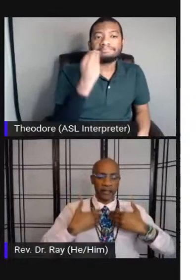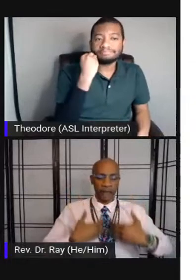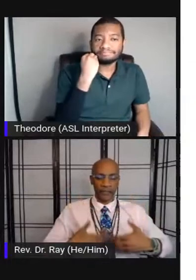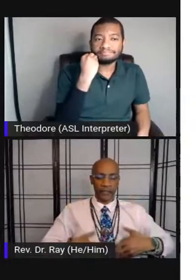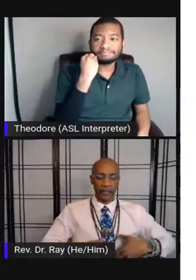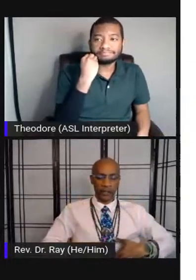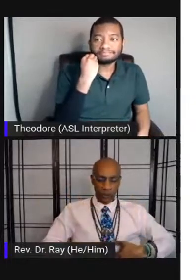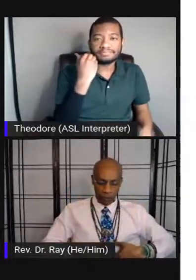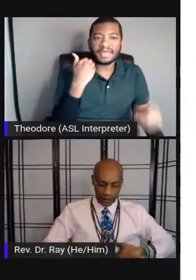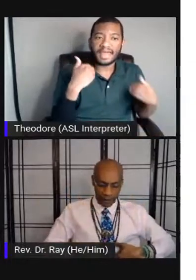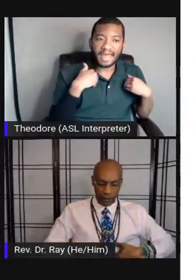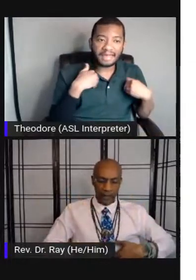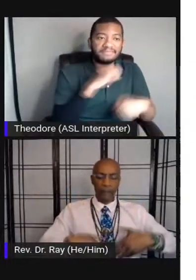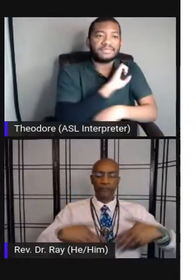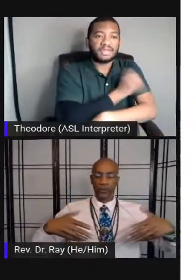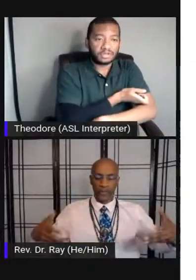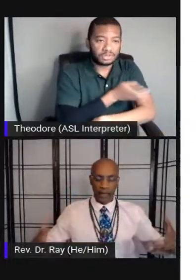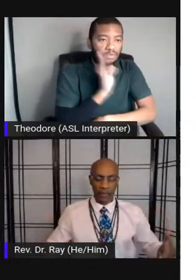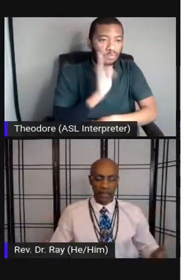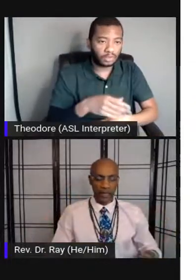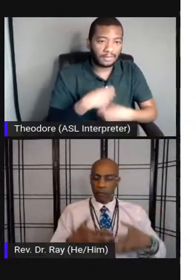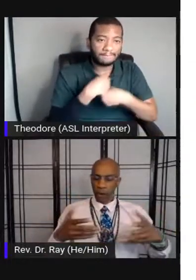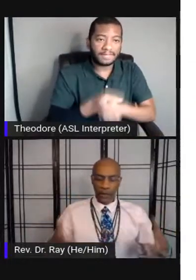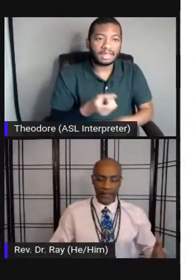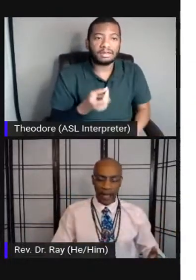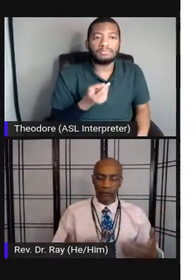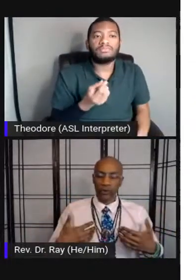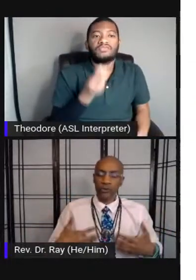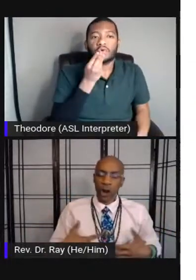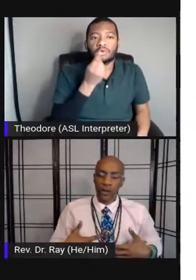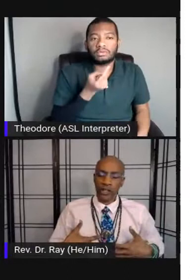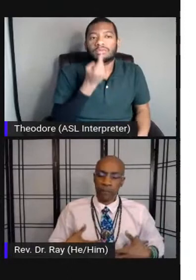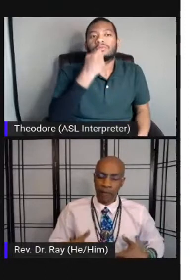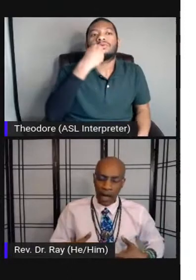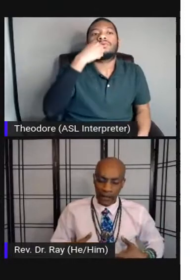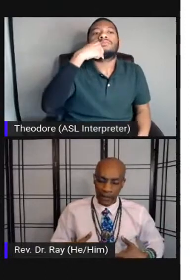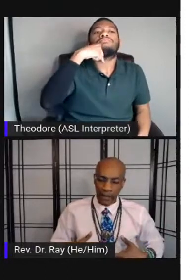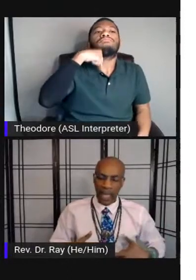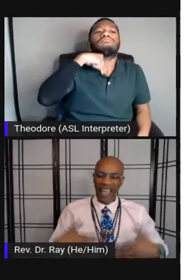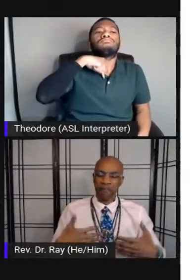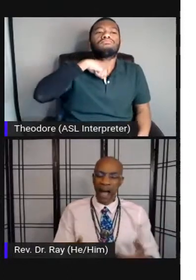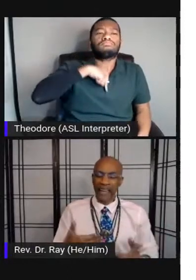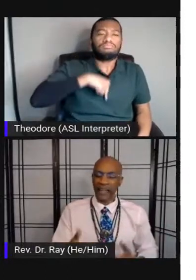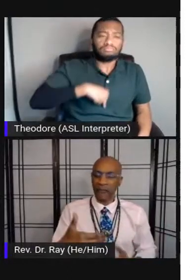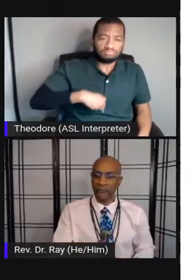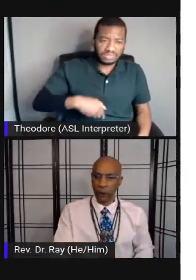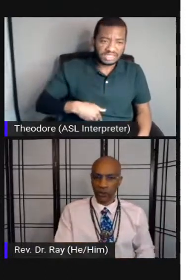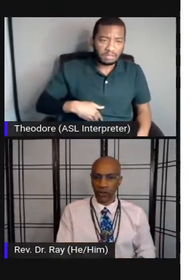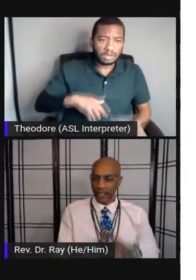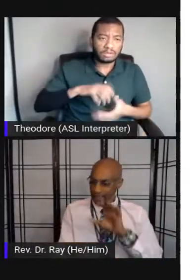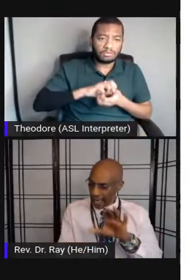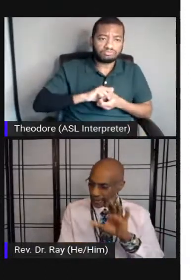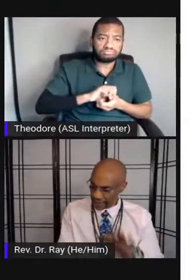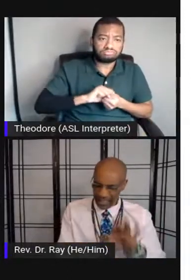my esophagus to my stomach to then be broken down to nourish my body. A binding